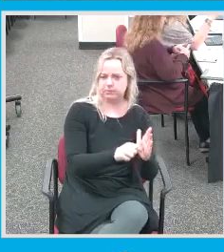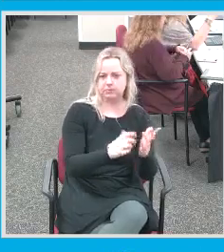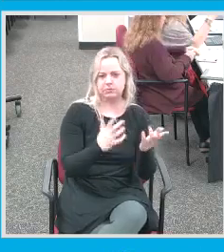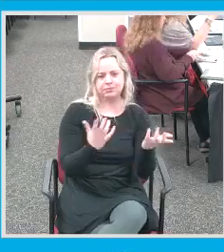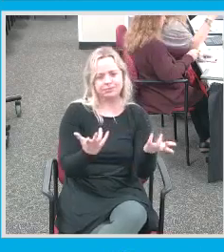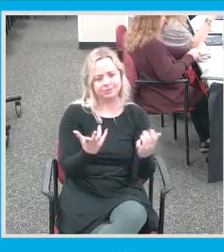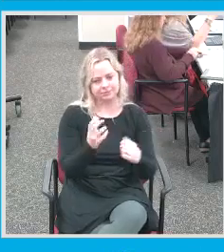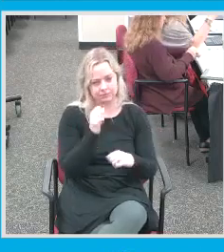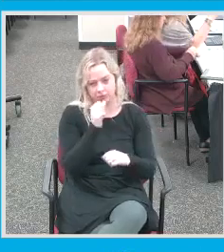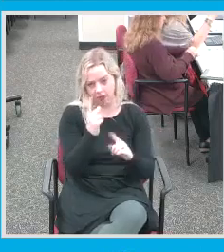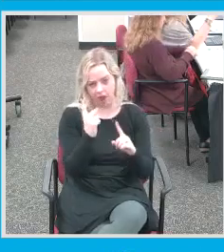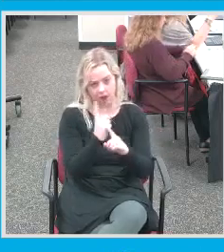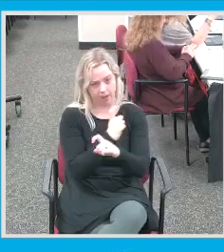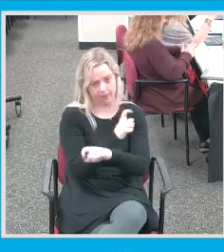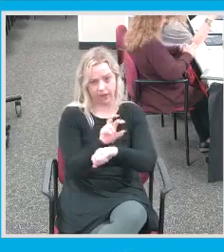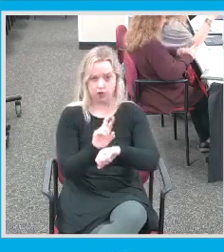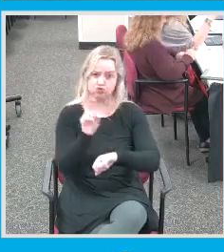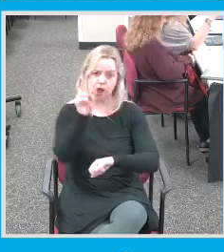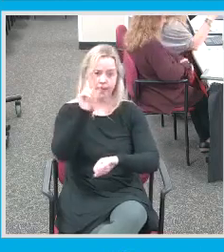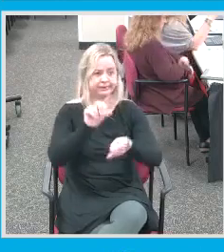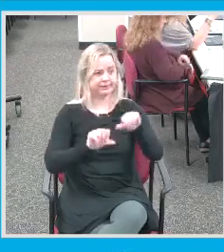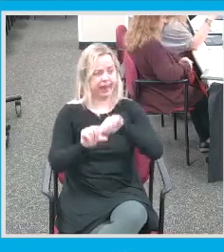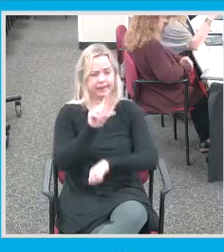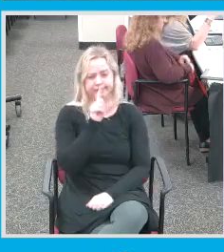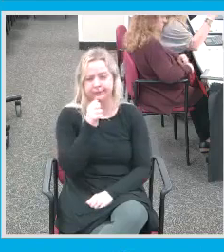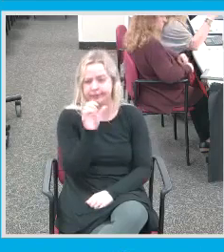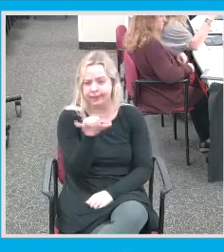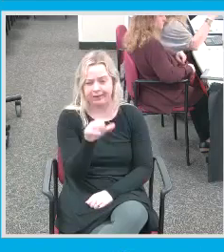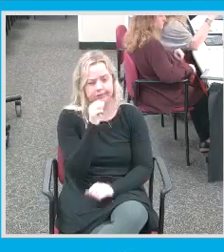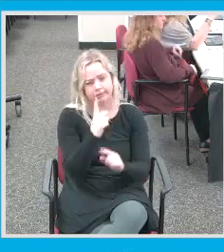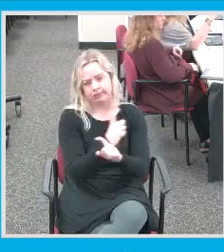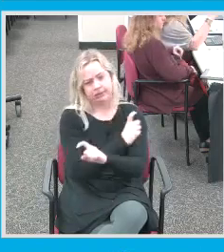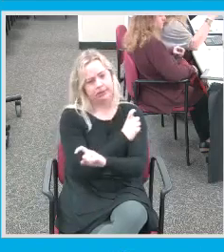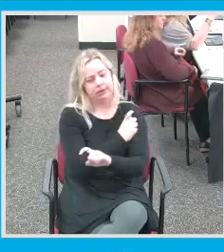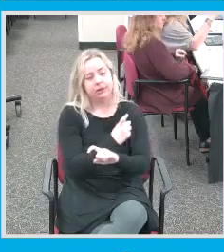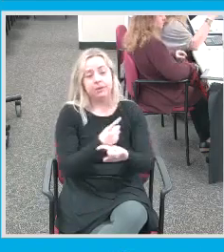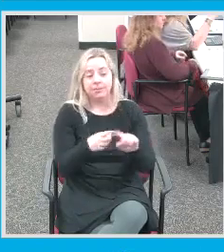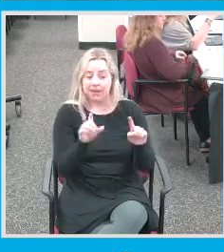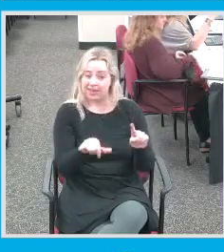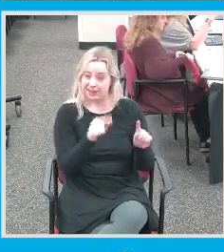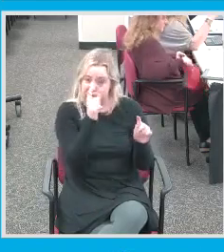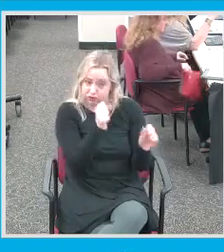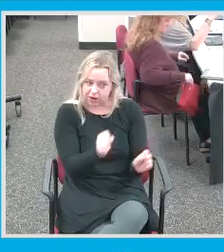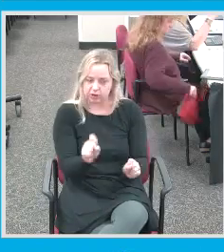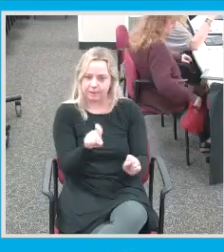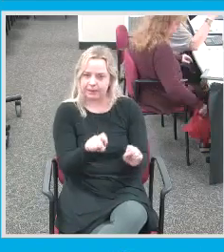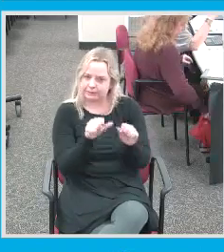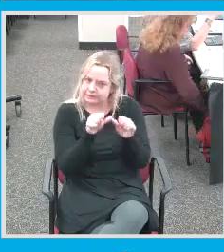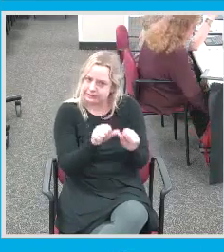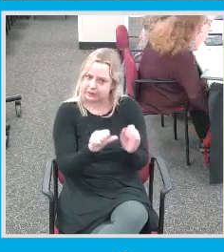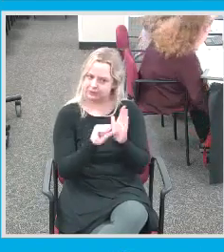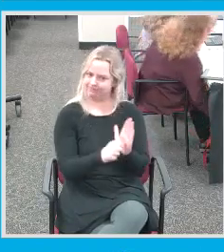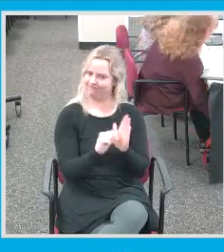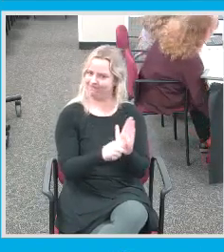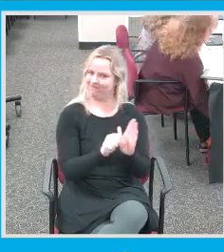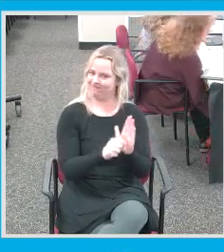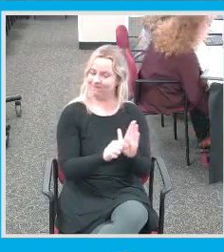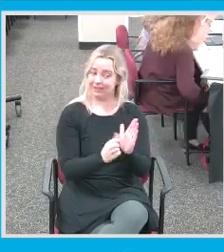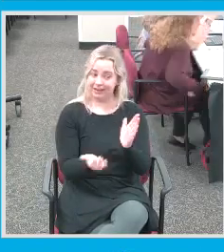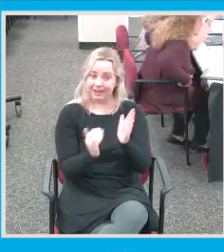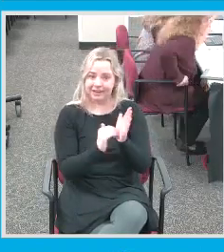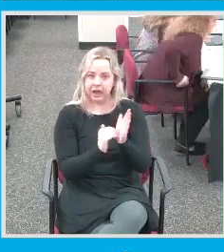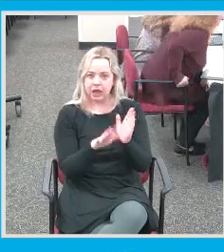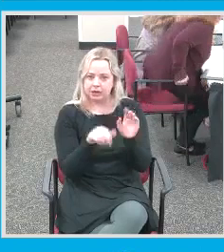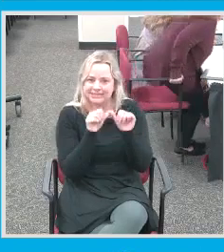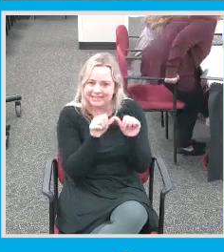rocket science, but it's strategies that need to be consistently implemented, and like Susan was saying, the momentum maintained